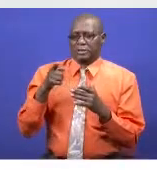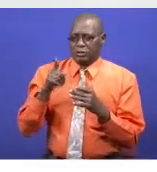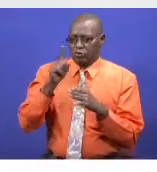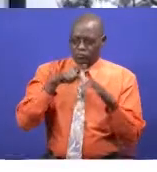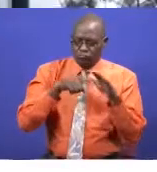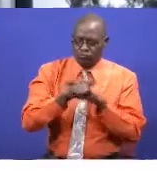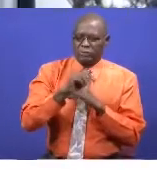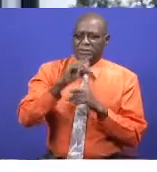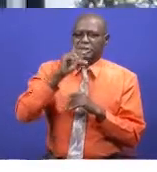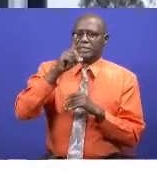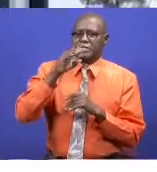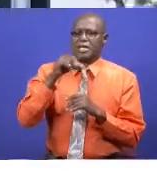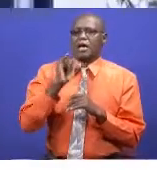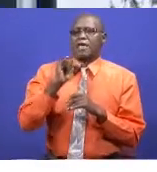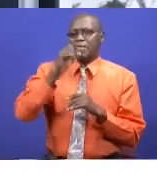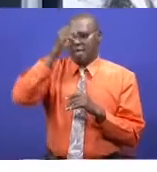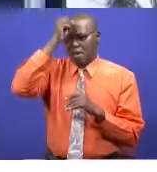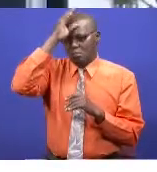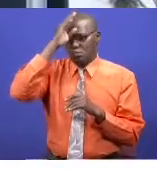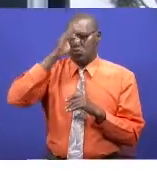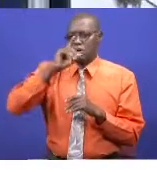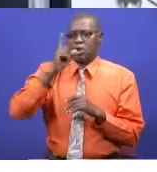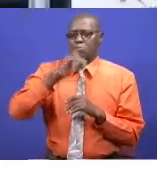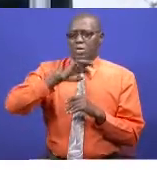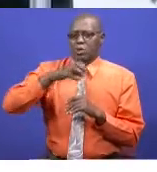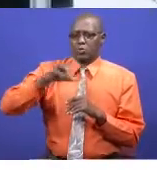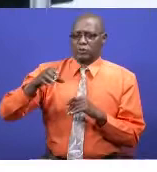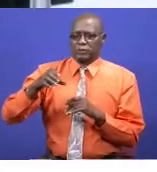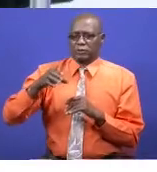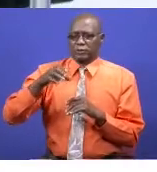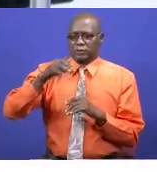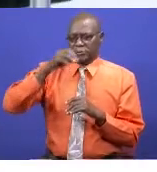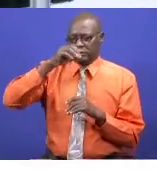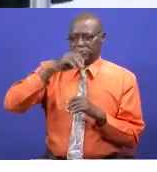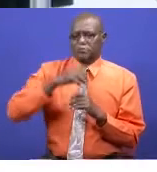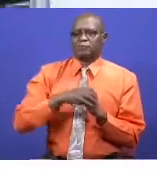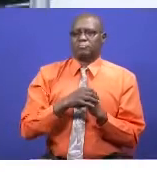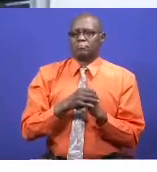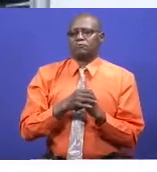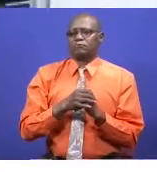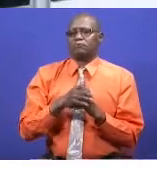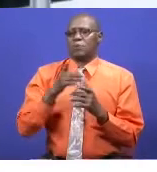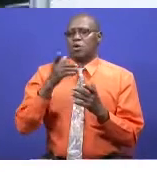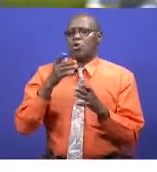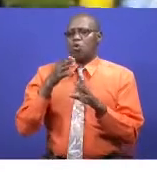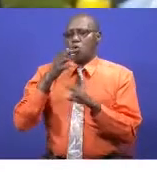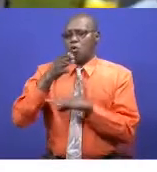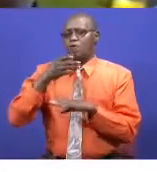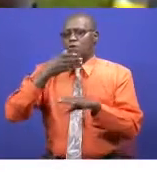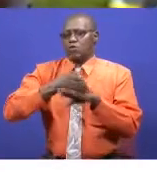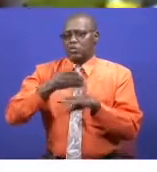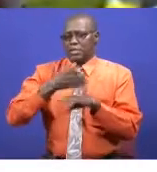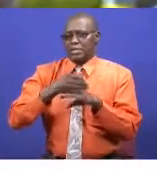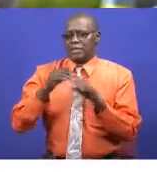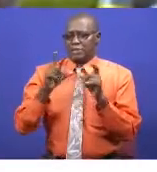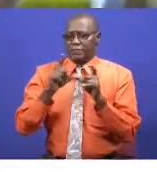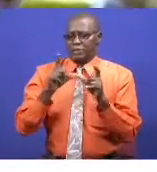Nairobi County, following reports of his impending arrest over forgery, but was turned away. I've asked them